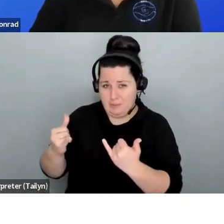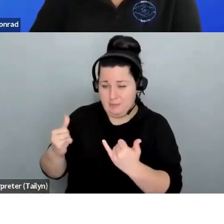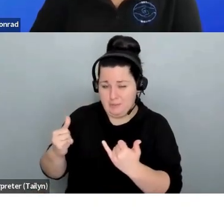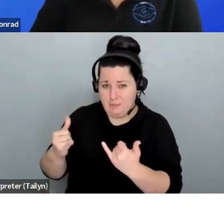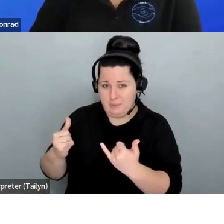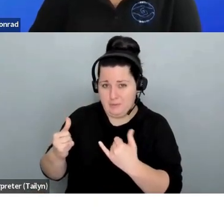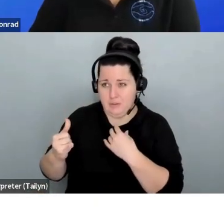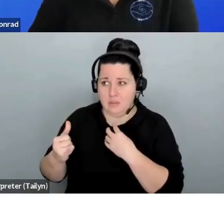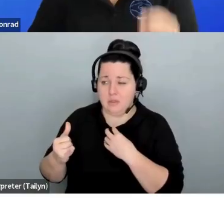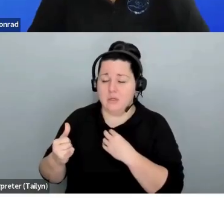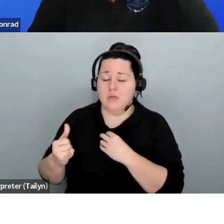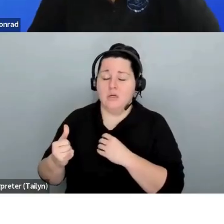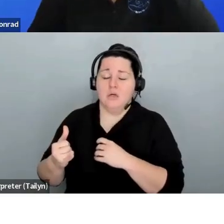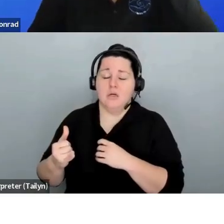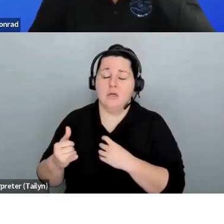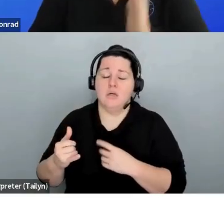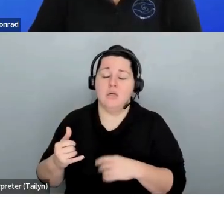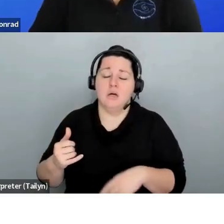If you